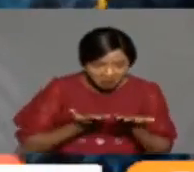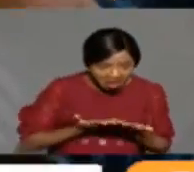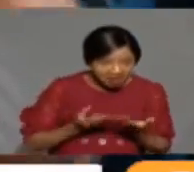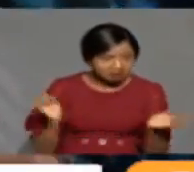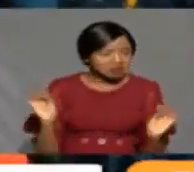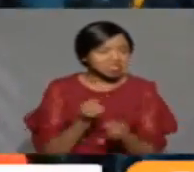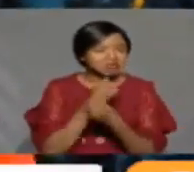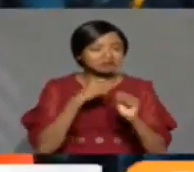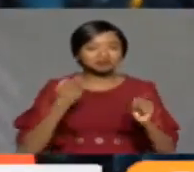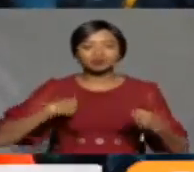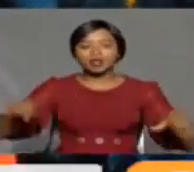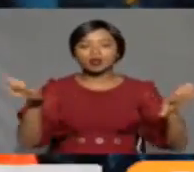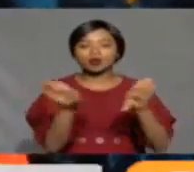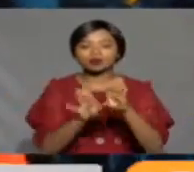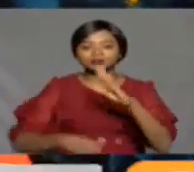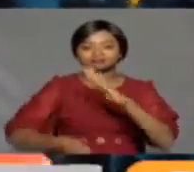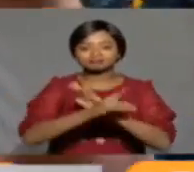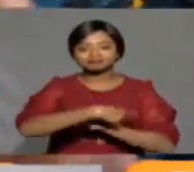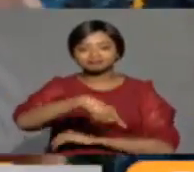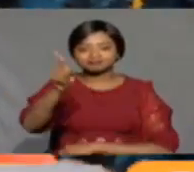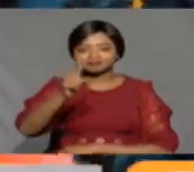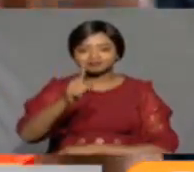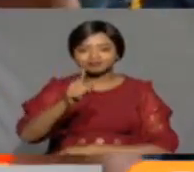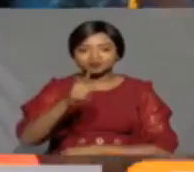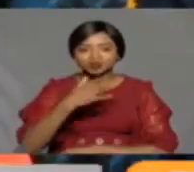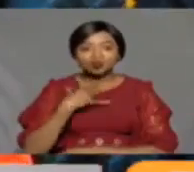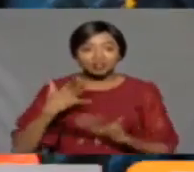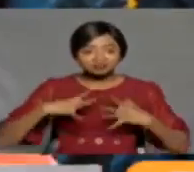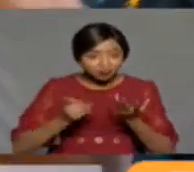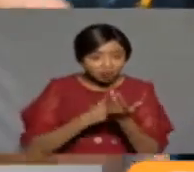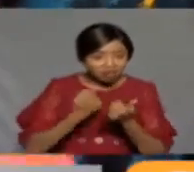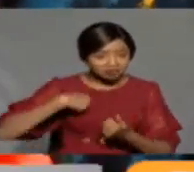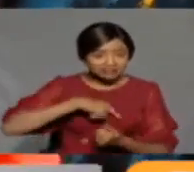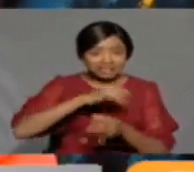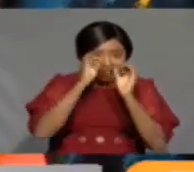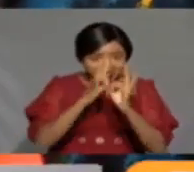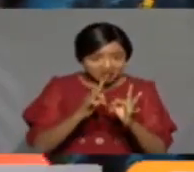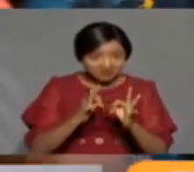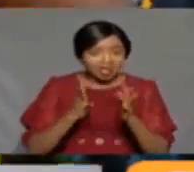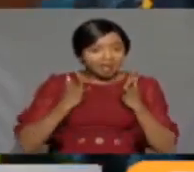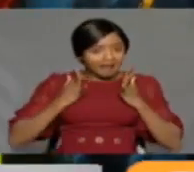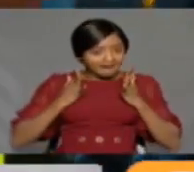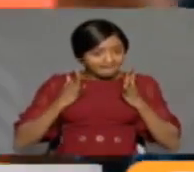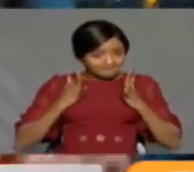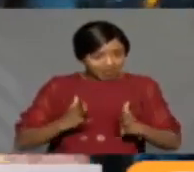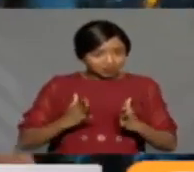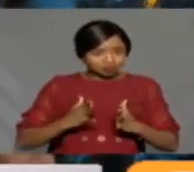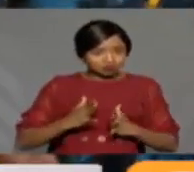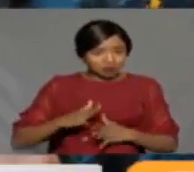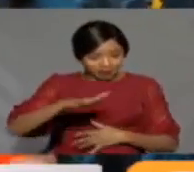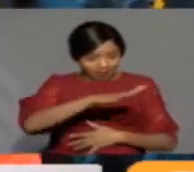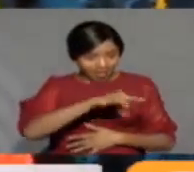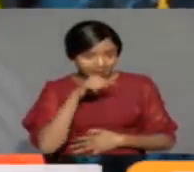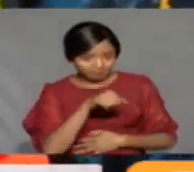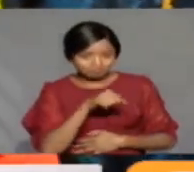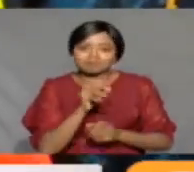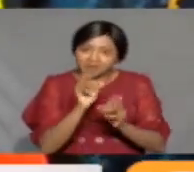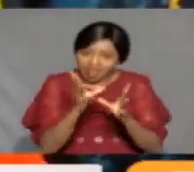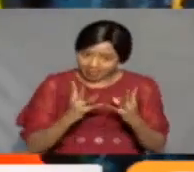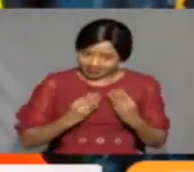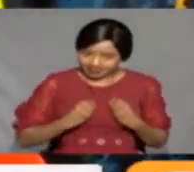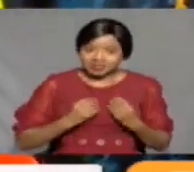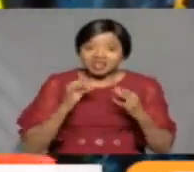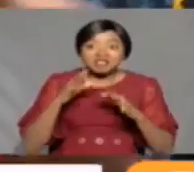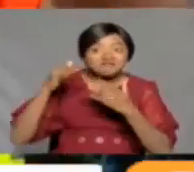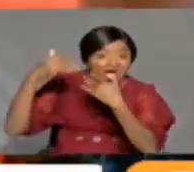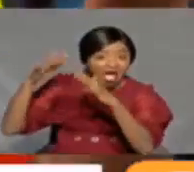sisi. Sisi tutafunga milango na tulale. Hatutaki mtu wa kuhesabu sisi. Kama ninajua ni kijana wa hapa, nitafungua mlango. Kama ni